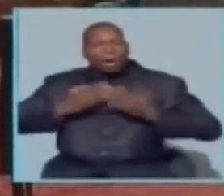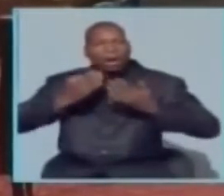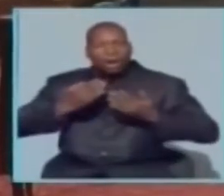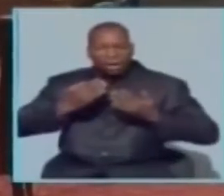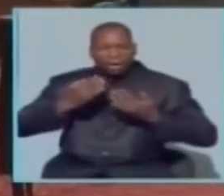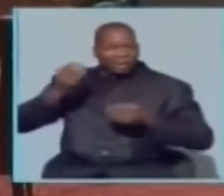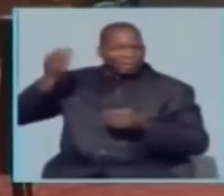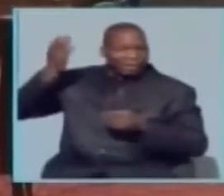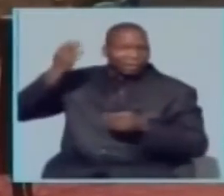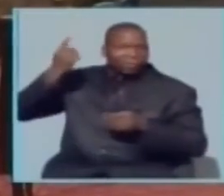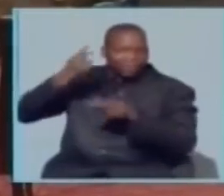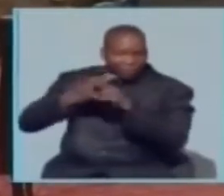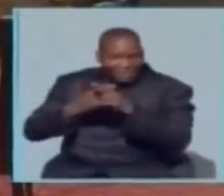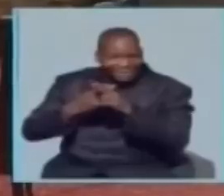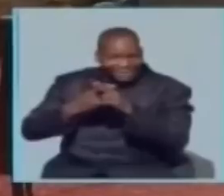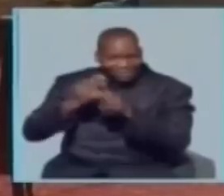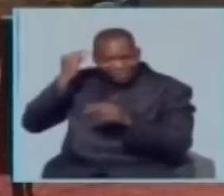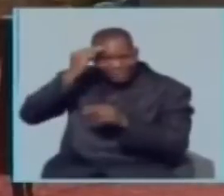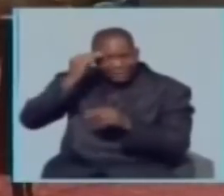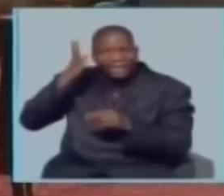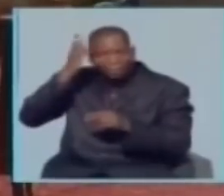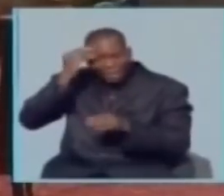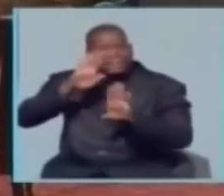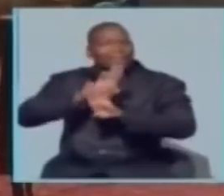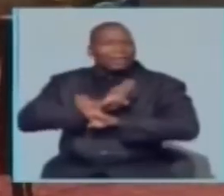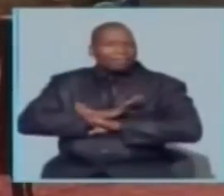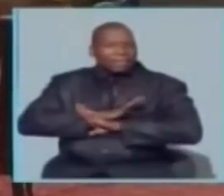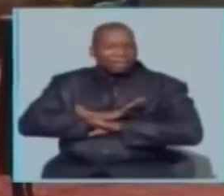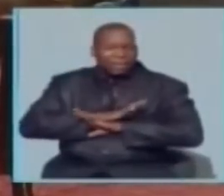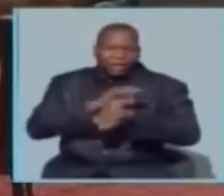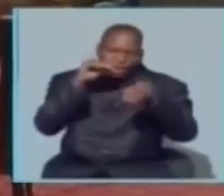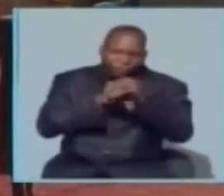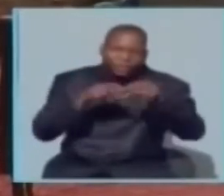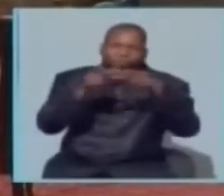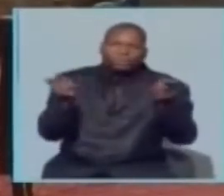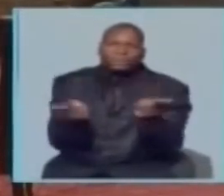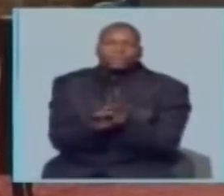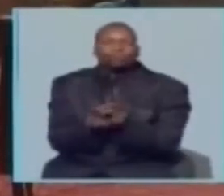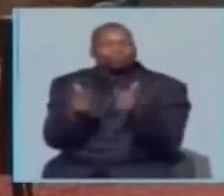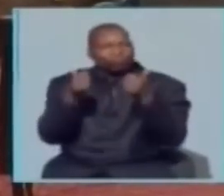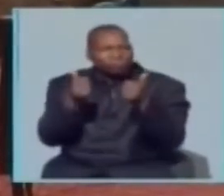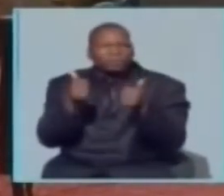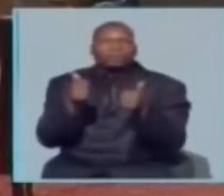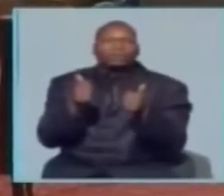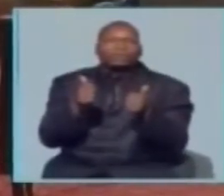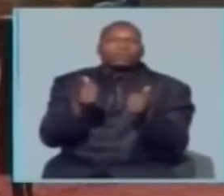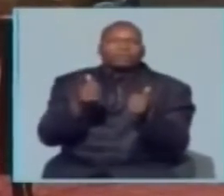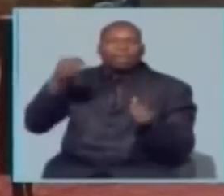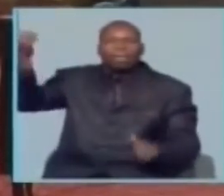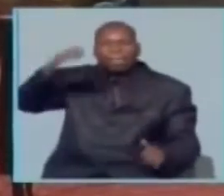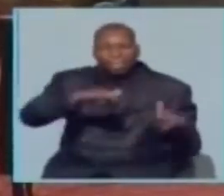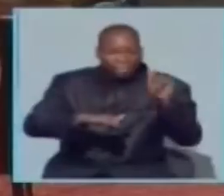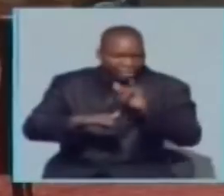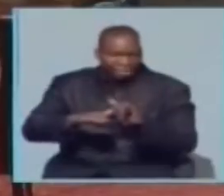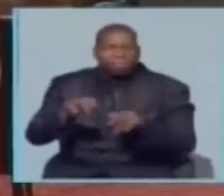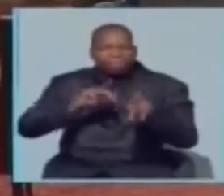ministry the last 1 month, clearly Zambia is still a favored investment destination. People have come in numbers to my